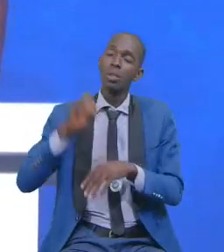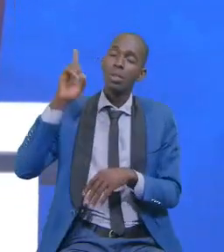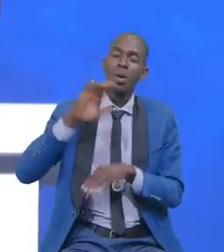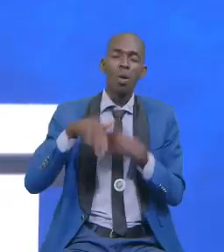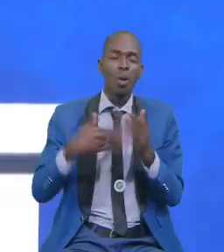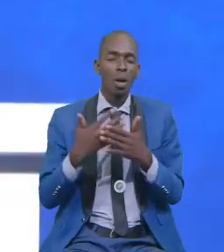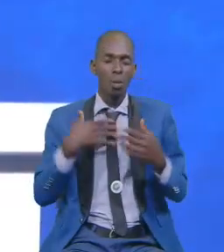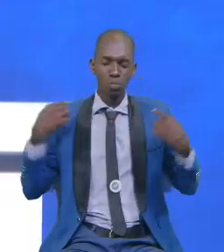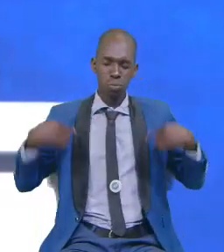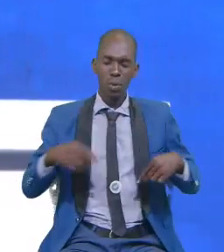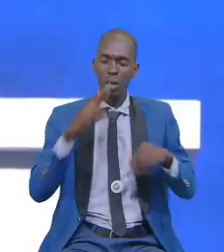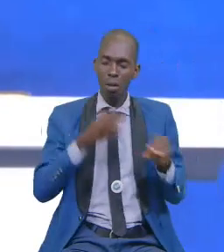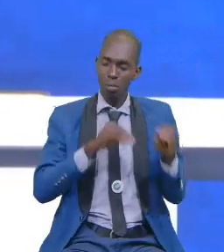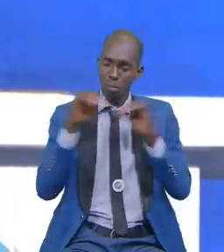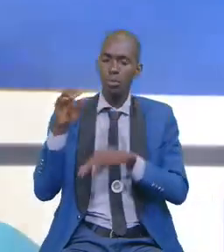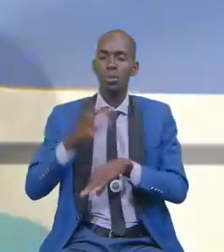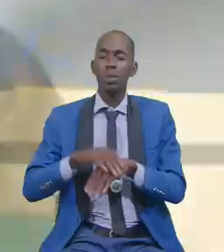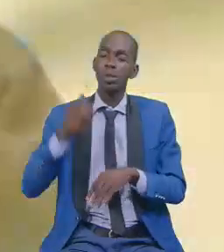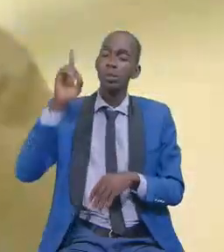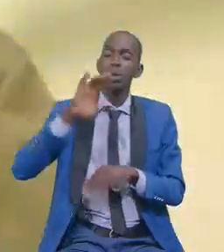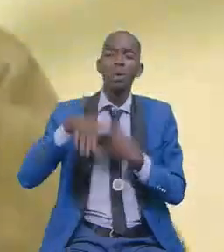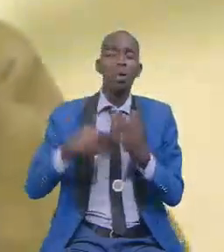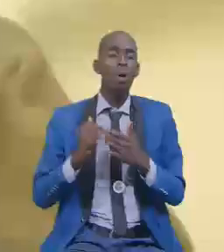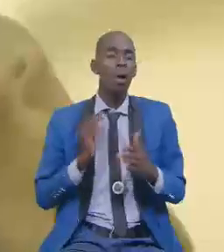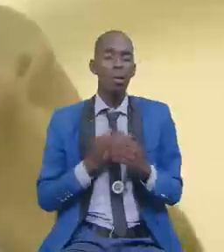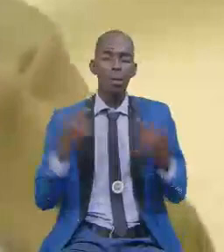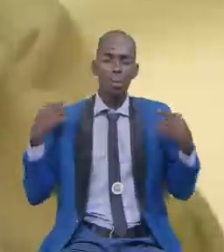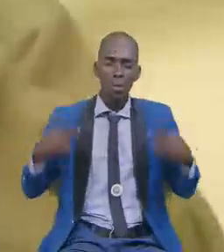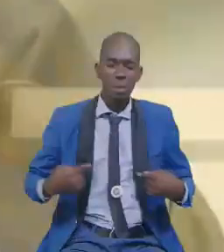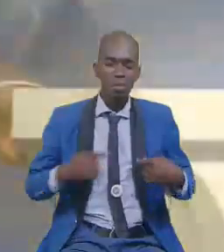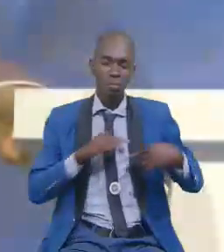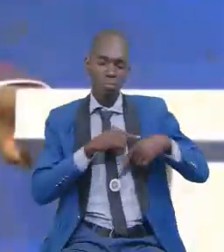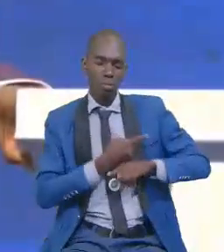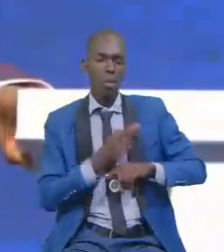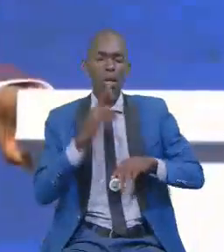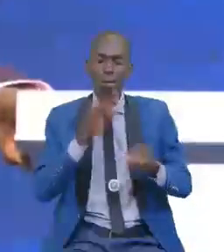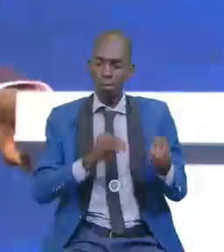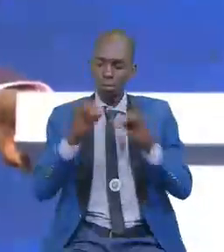on him. All our pains, all our griefs are laid on him.